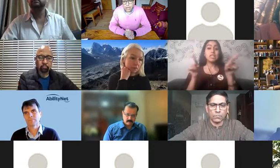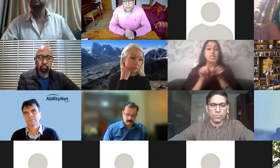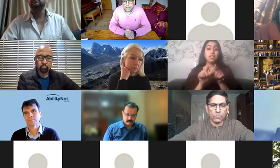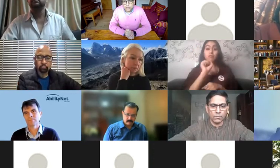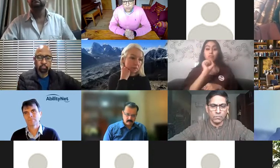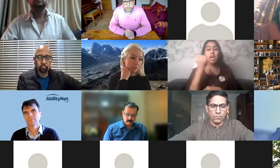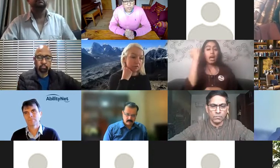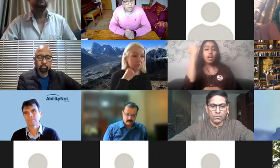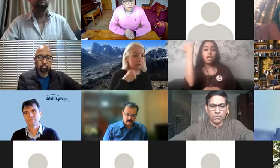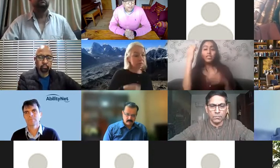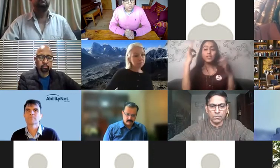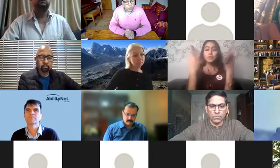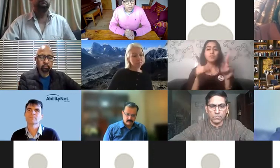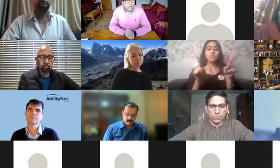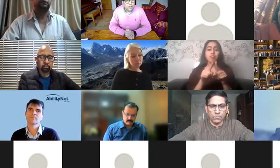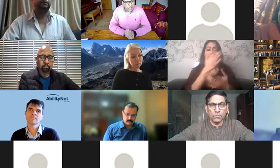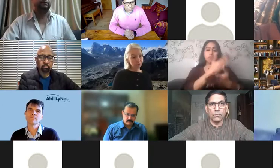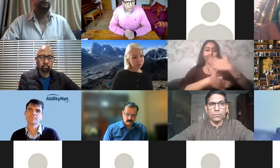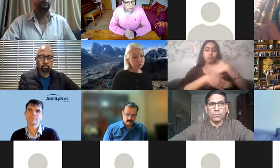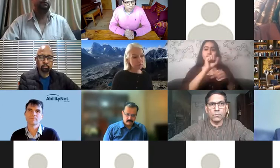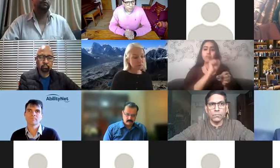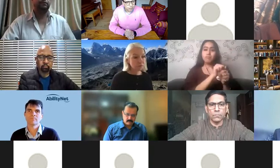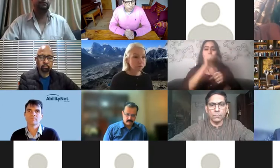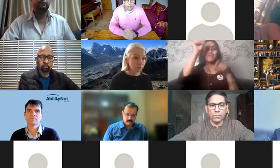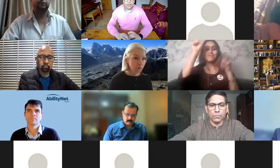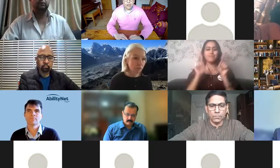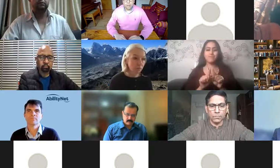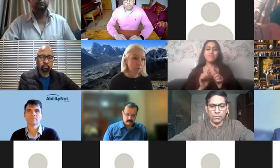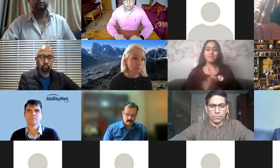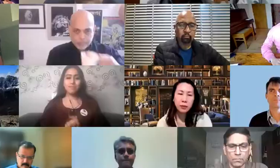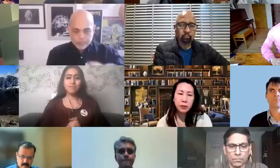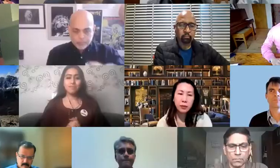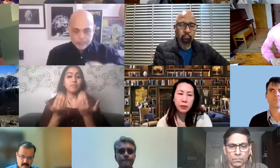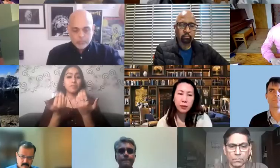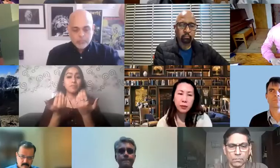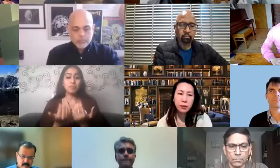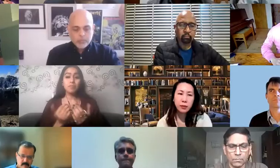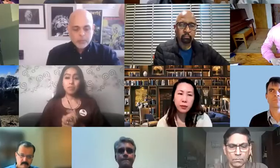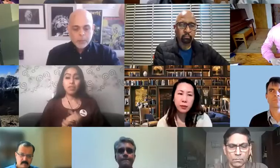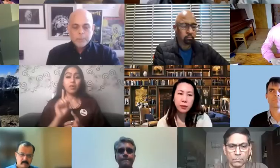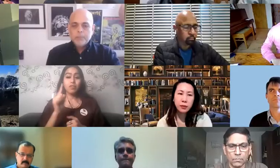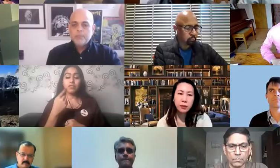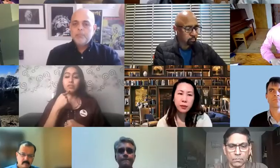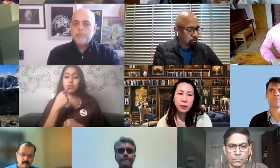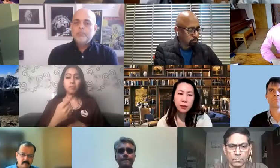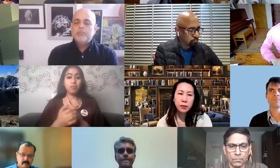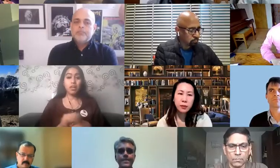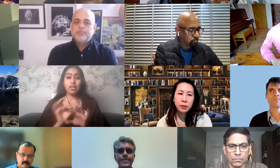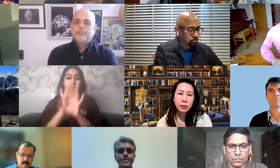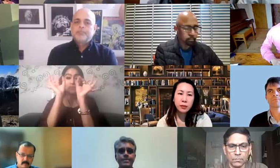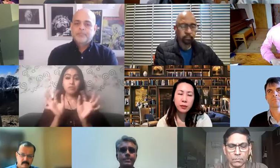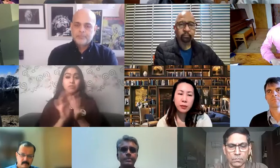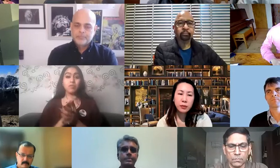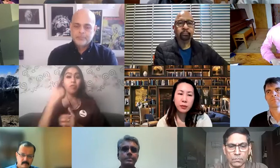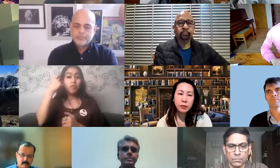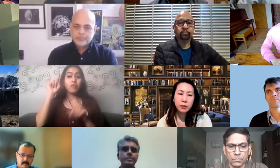the ideas for Sarthak's work in India? Now, I was going through while preparing for this